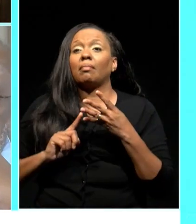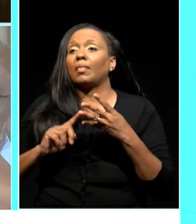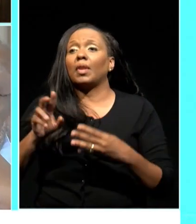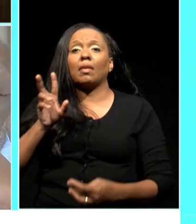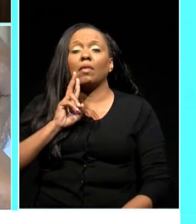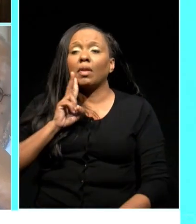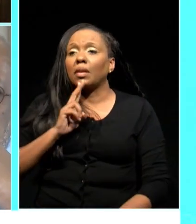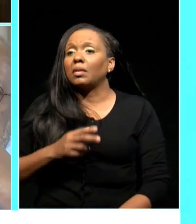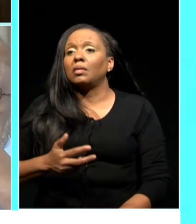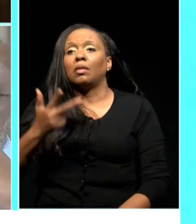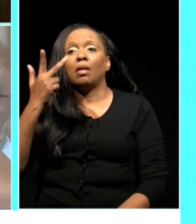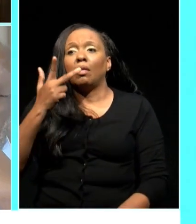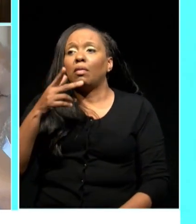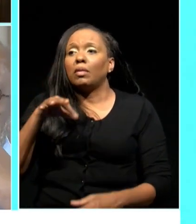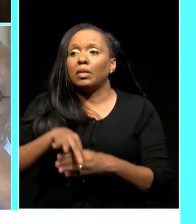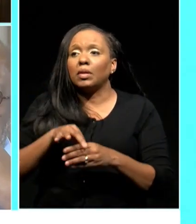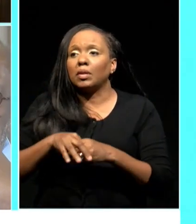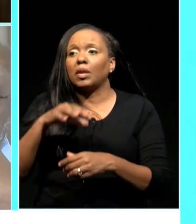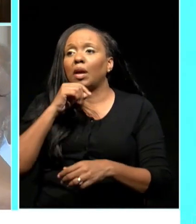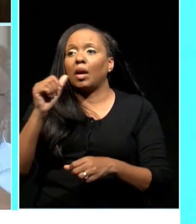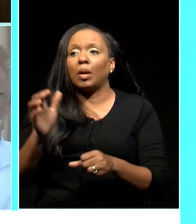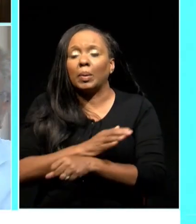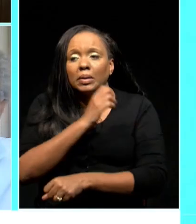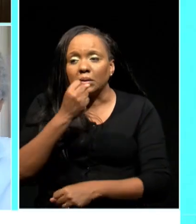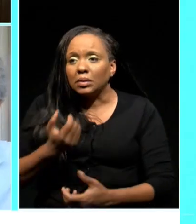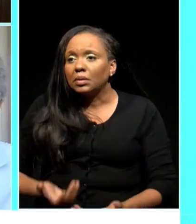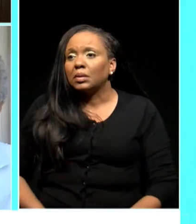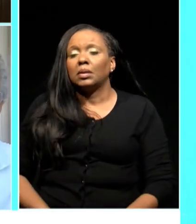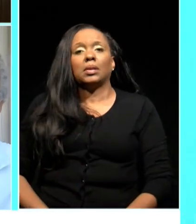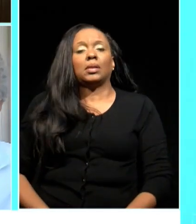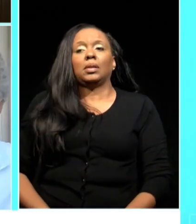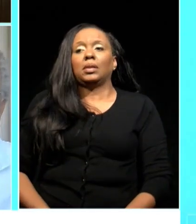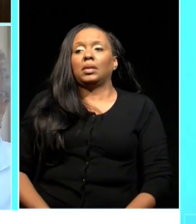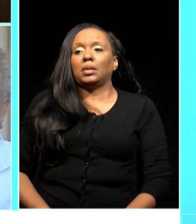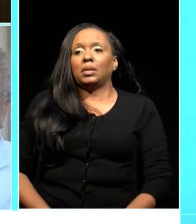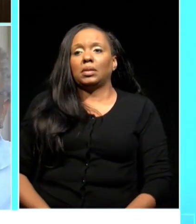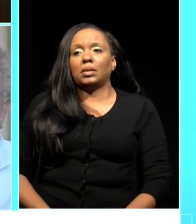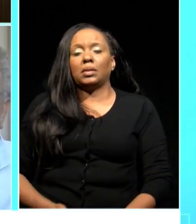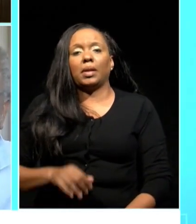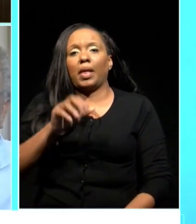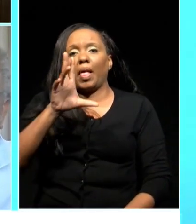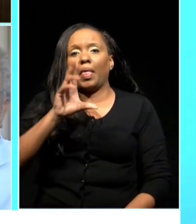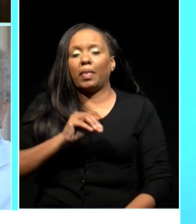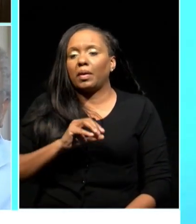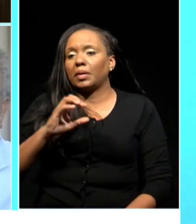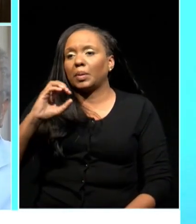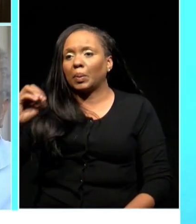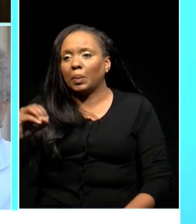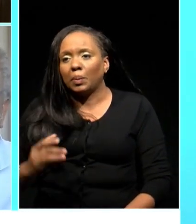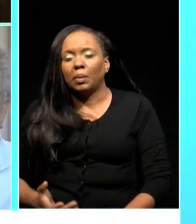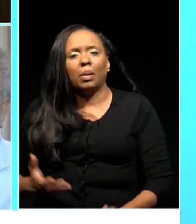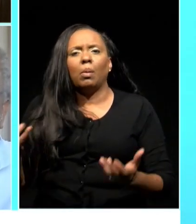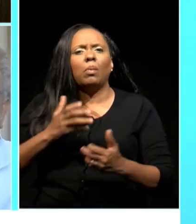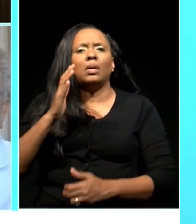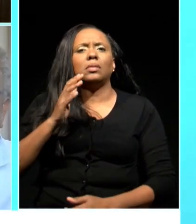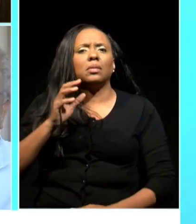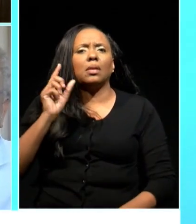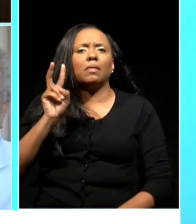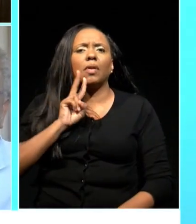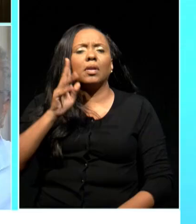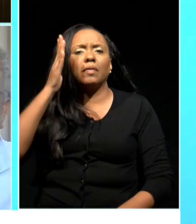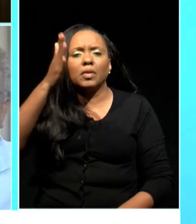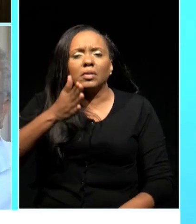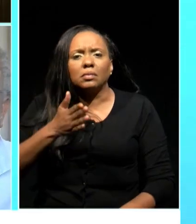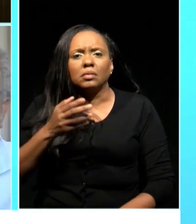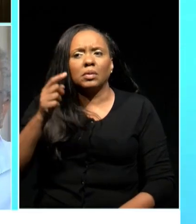3 general elections, not run a seat, taken her party into another 30 love clean sweep. What's the future for her? Does she still have a future